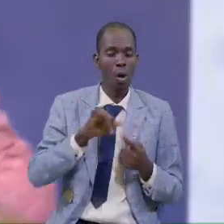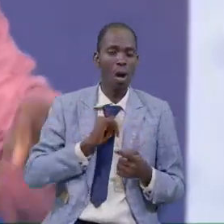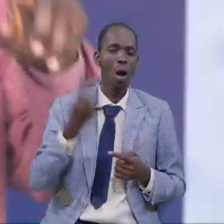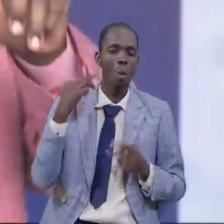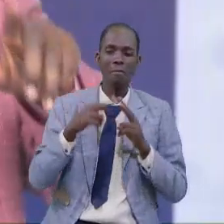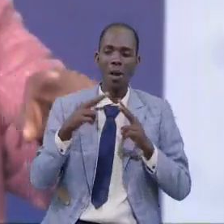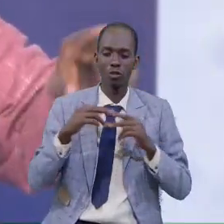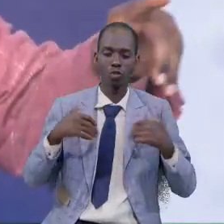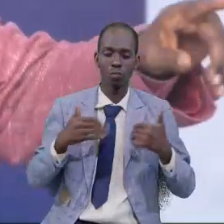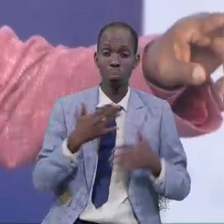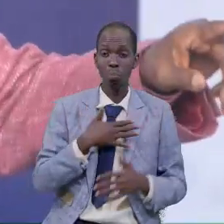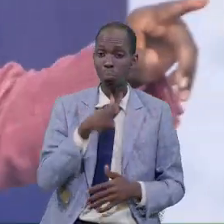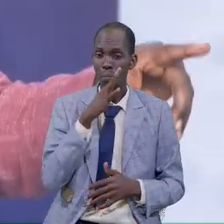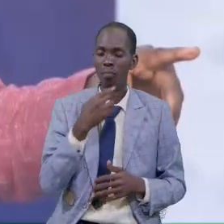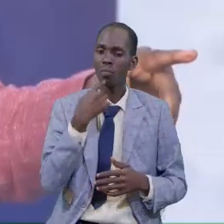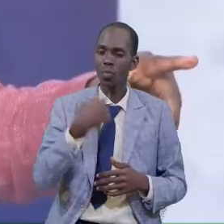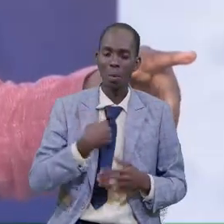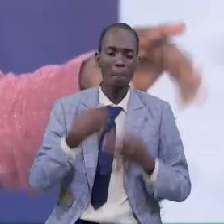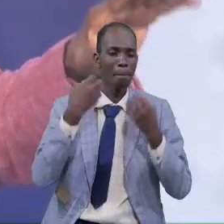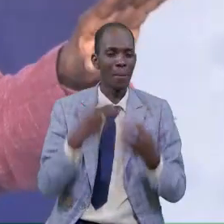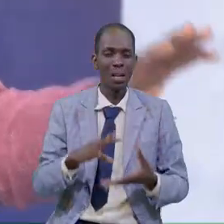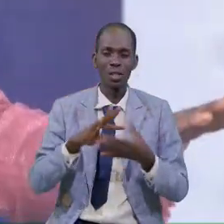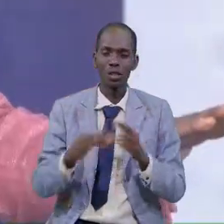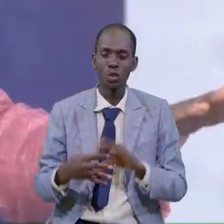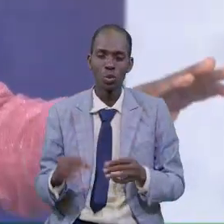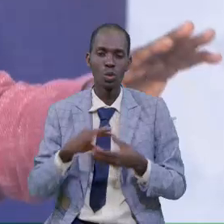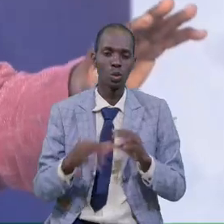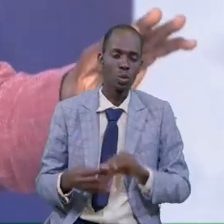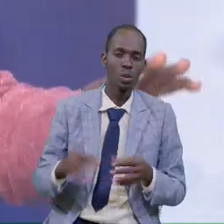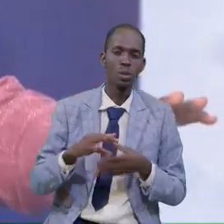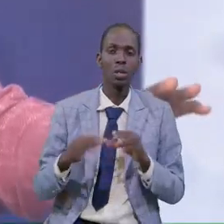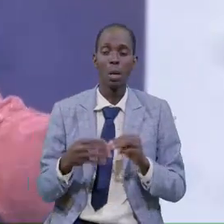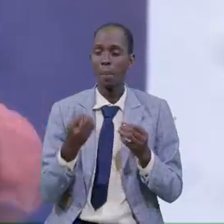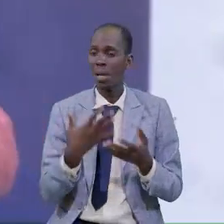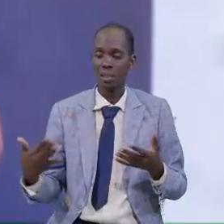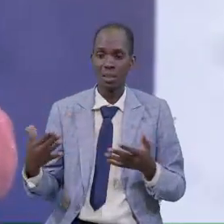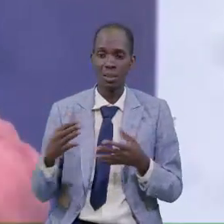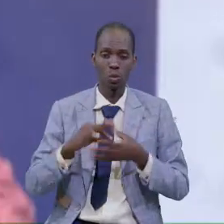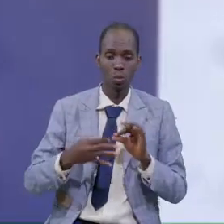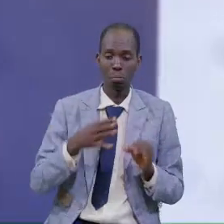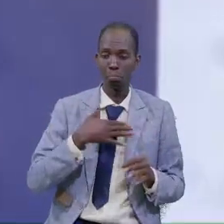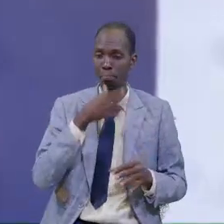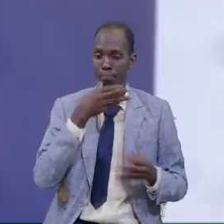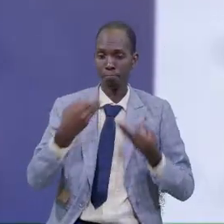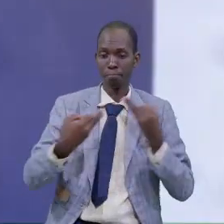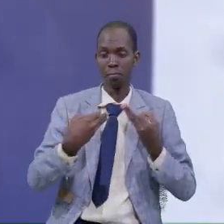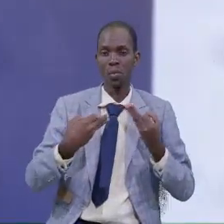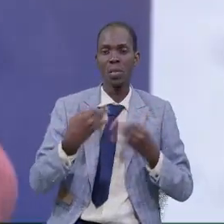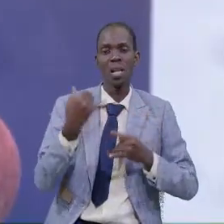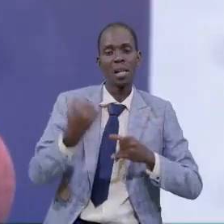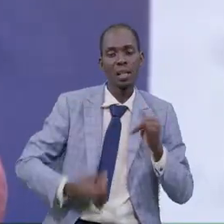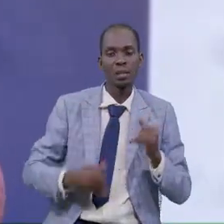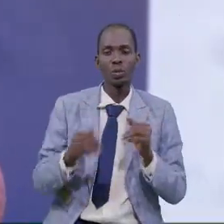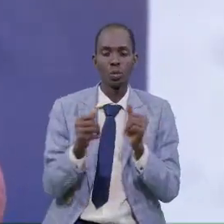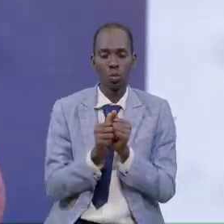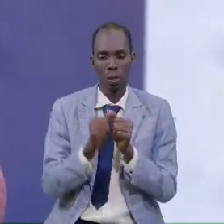a lot of stories. And everything ended up with, your respect, your honor, those who are older than you are. And that